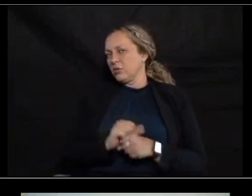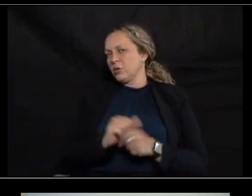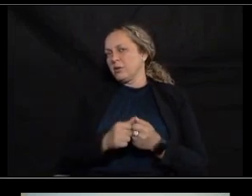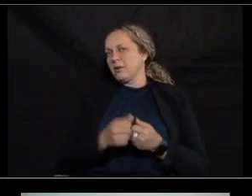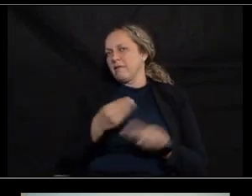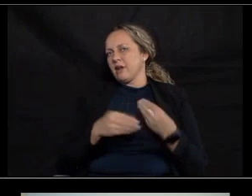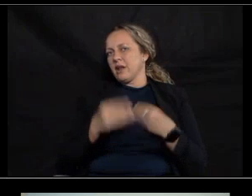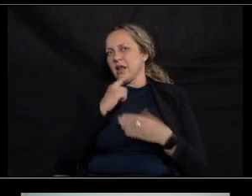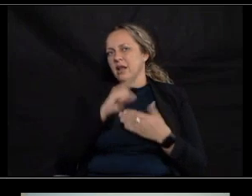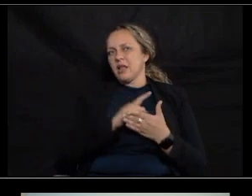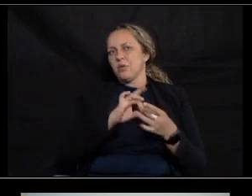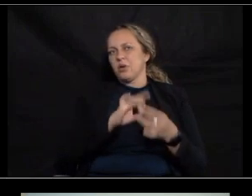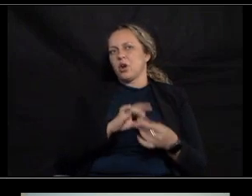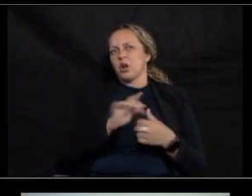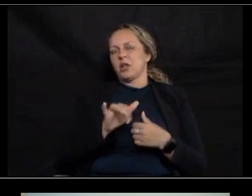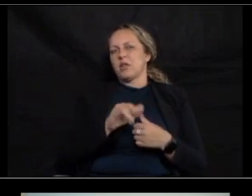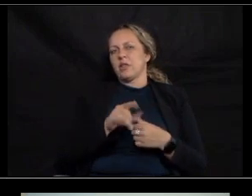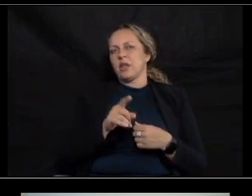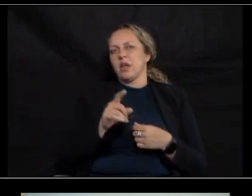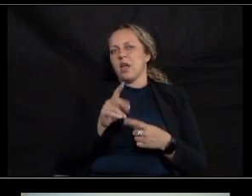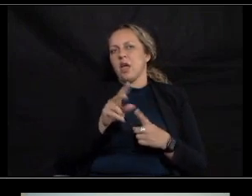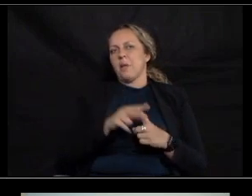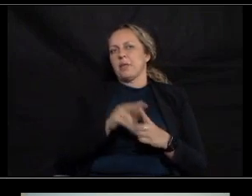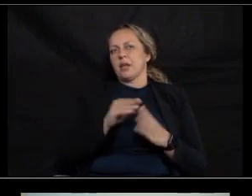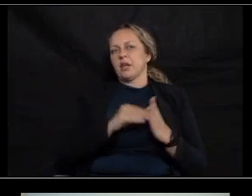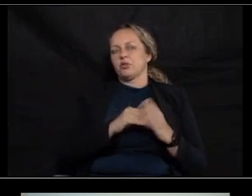legal regarding yes. The application